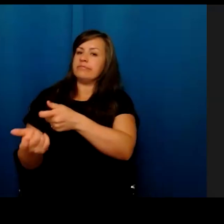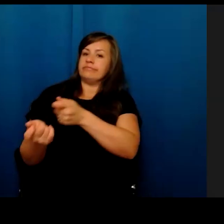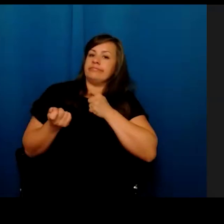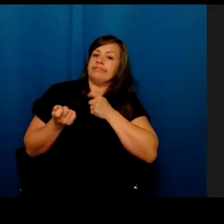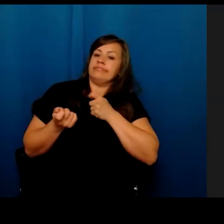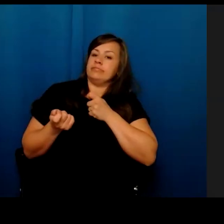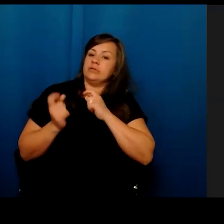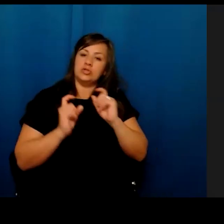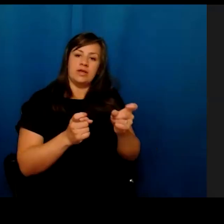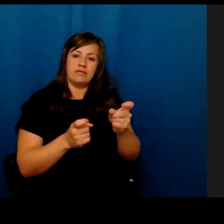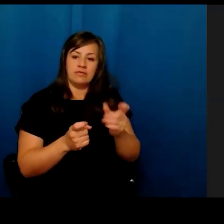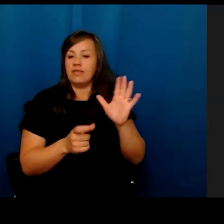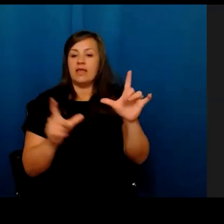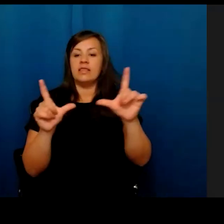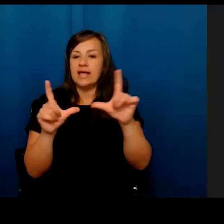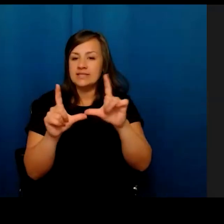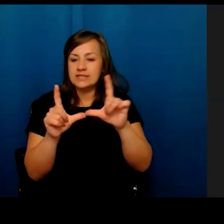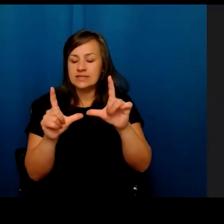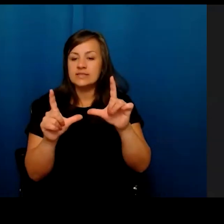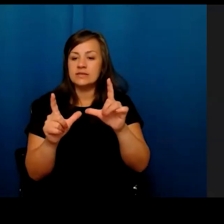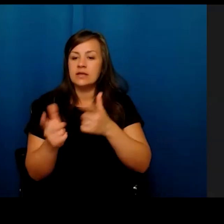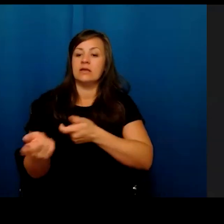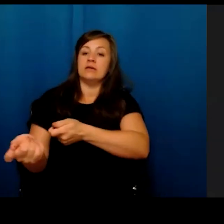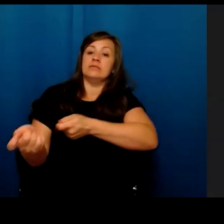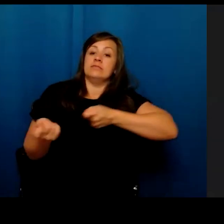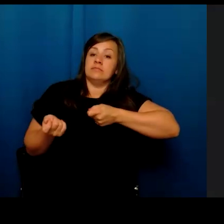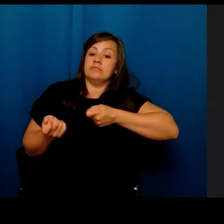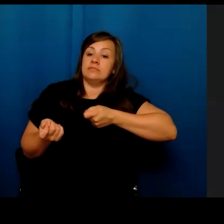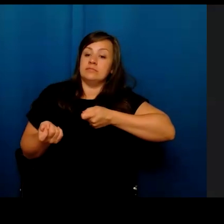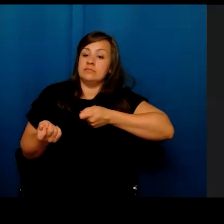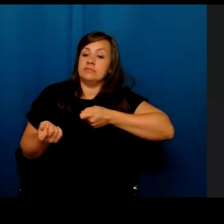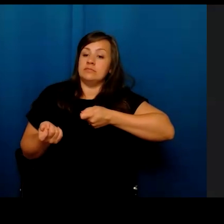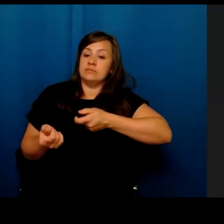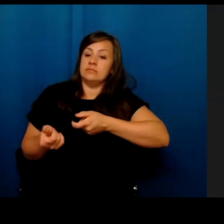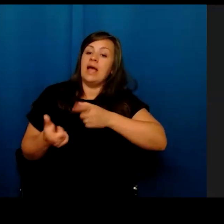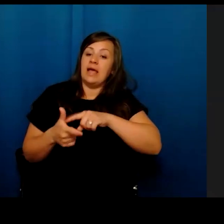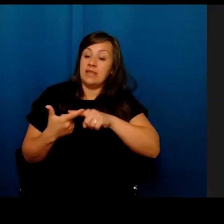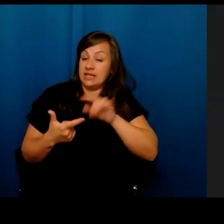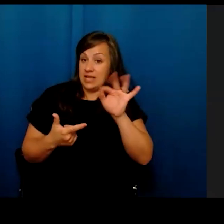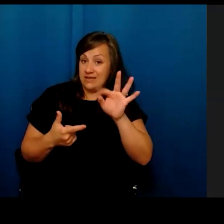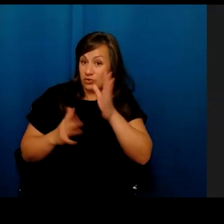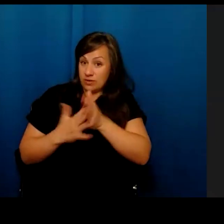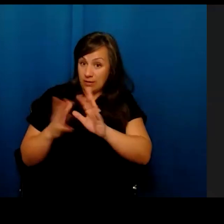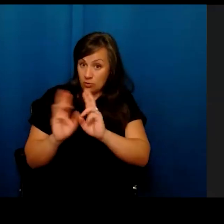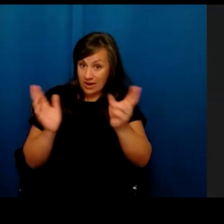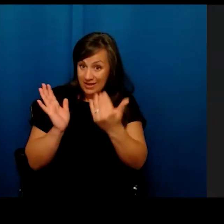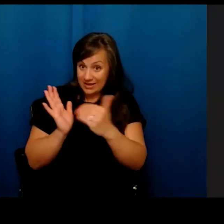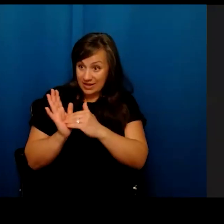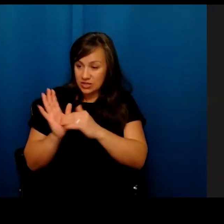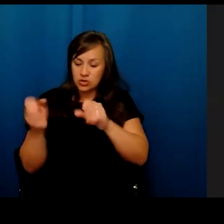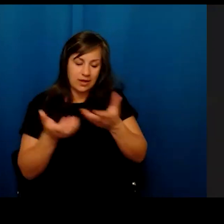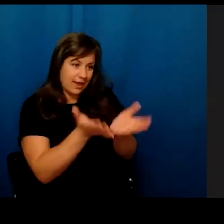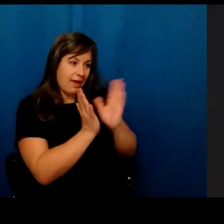back. Pull the license back, sorry. We will pull the license back. And then when the person's ready to do something again, they can ask for a